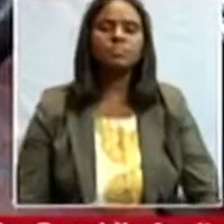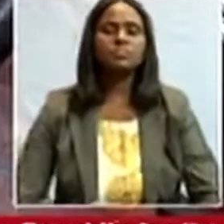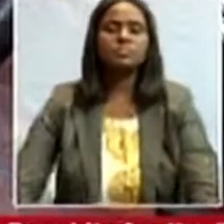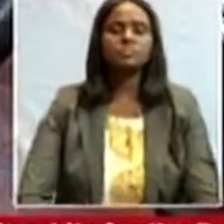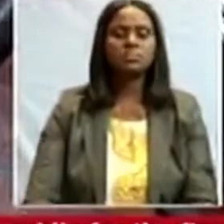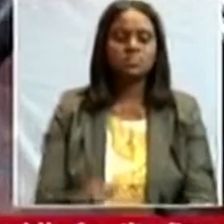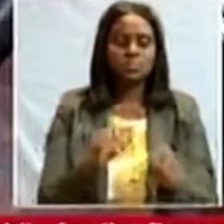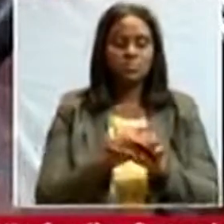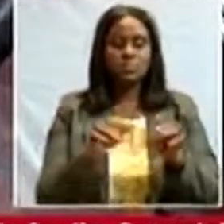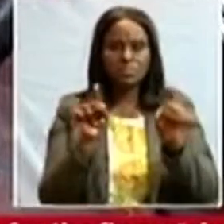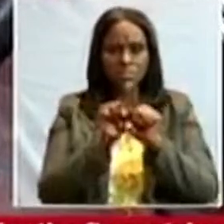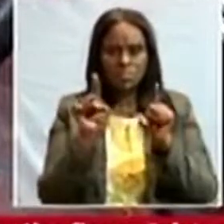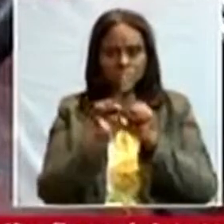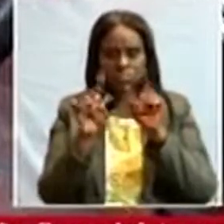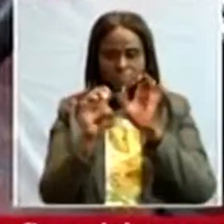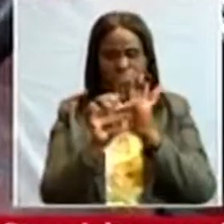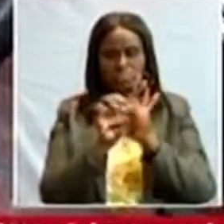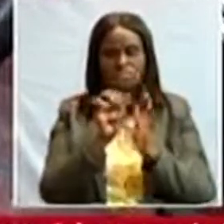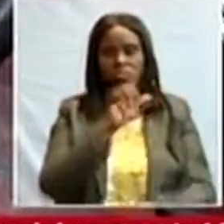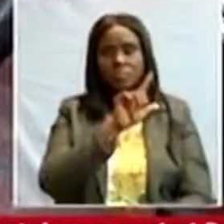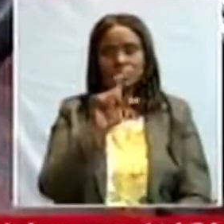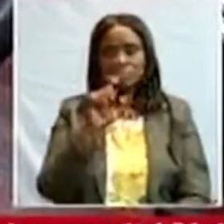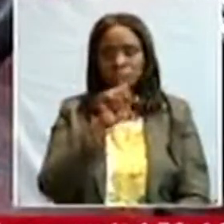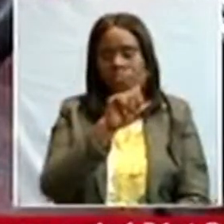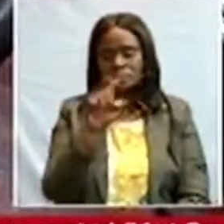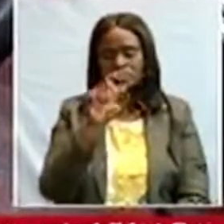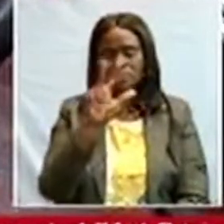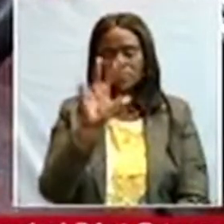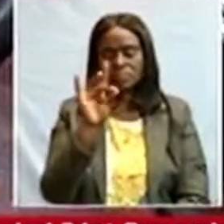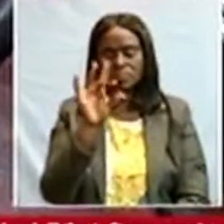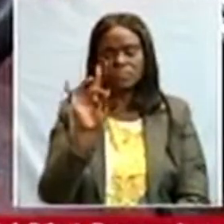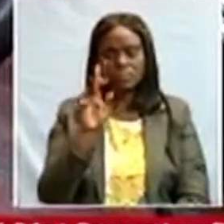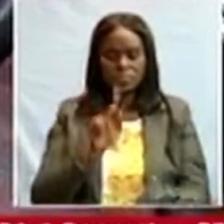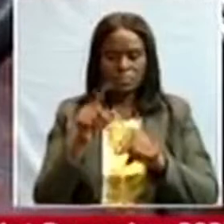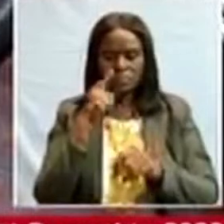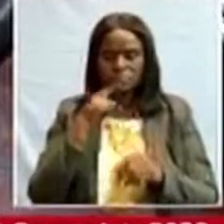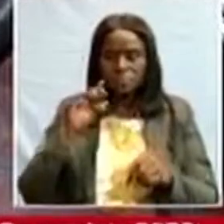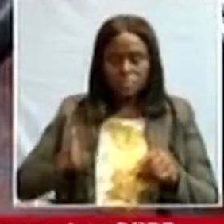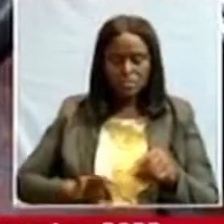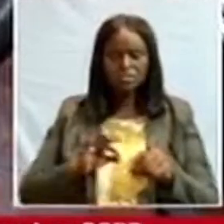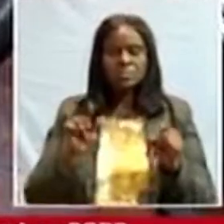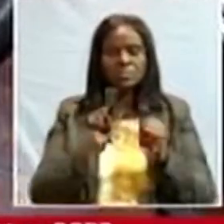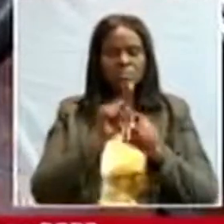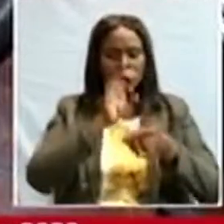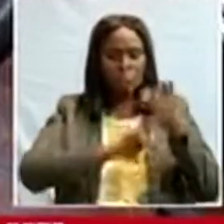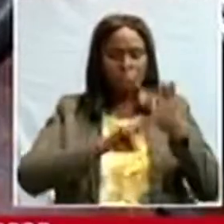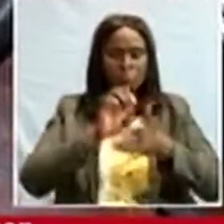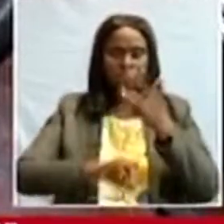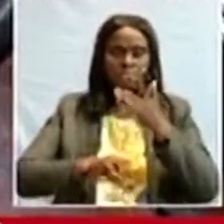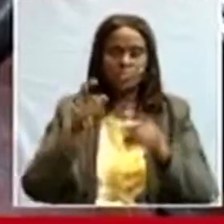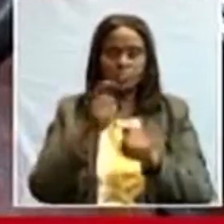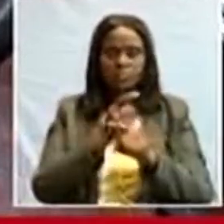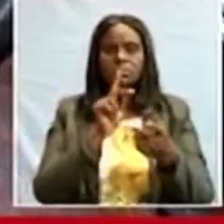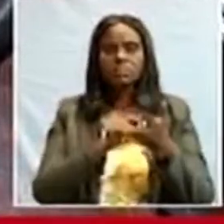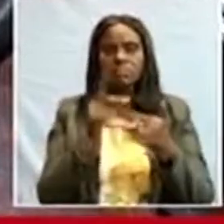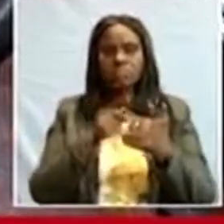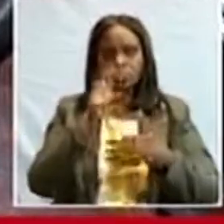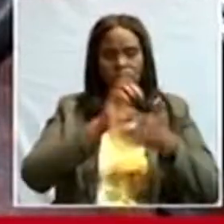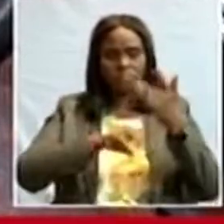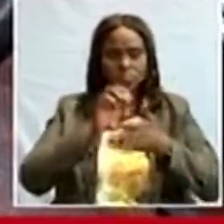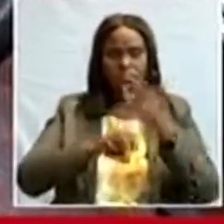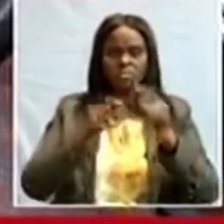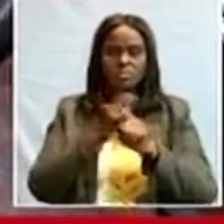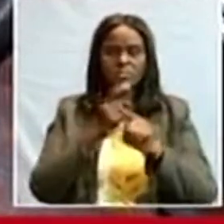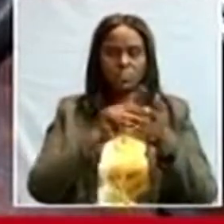On this one, the 138 beneficiaries were actually then removed from the program,